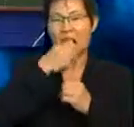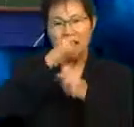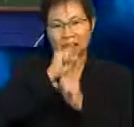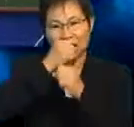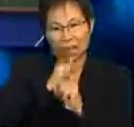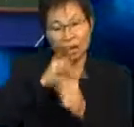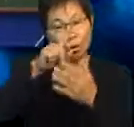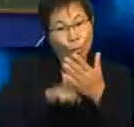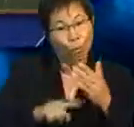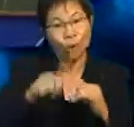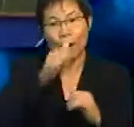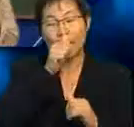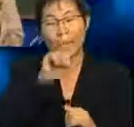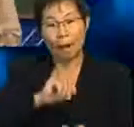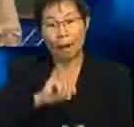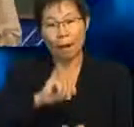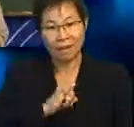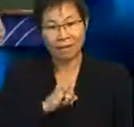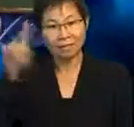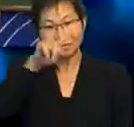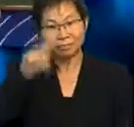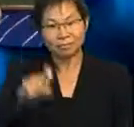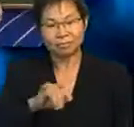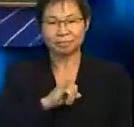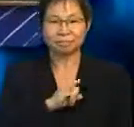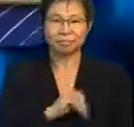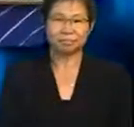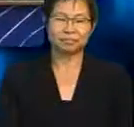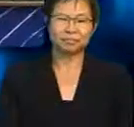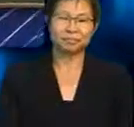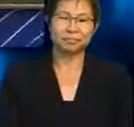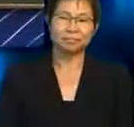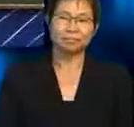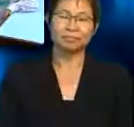carrots. What am I?